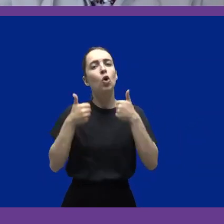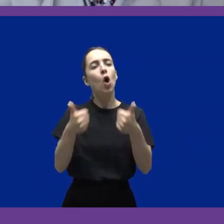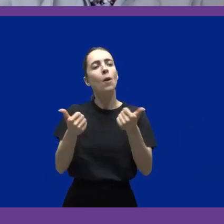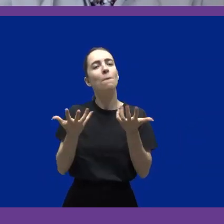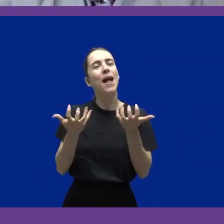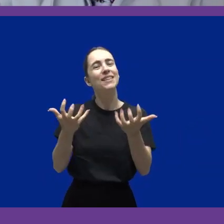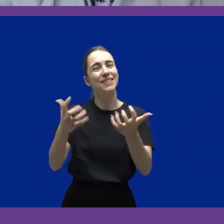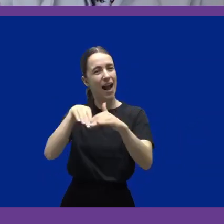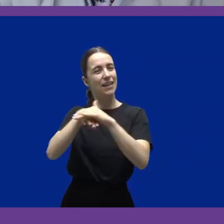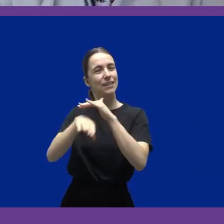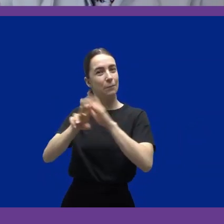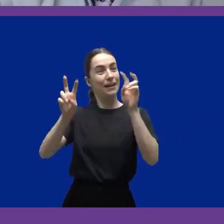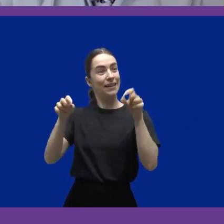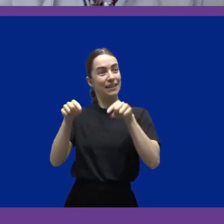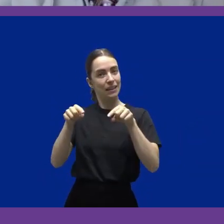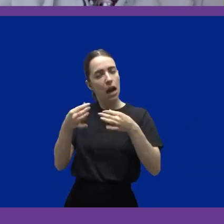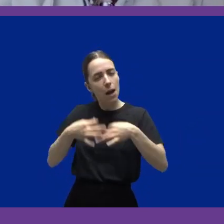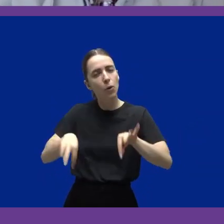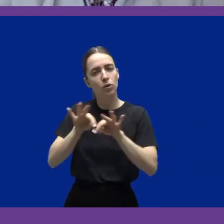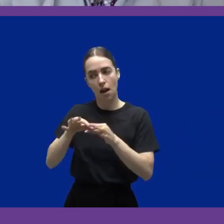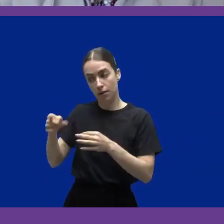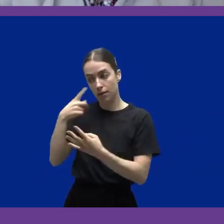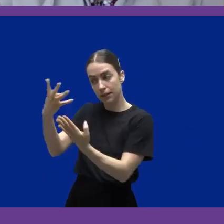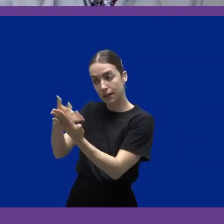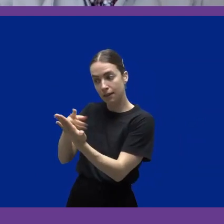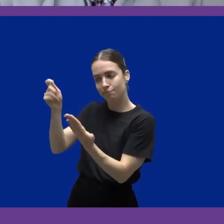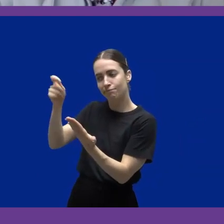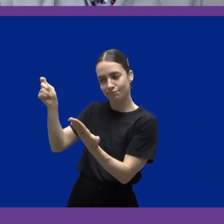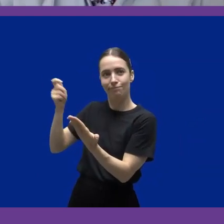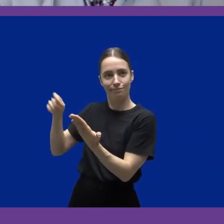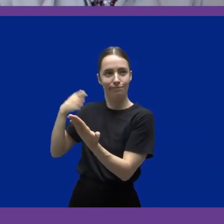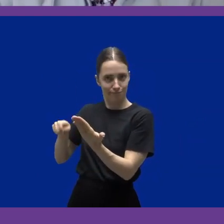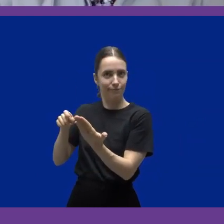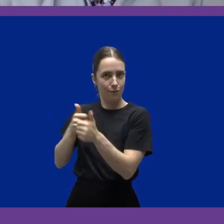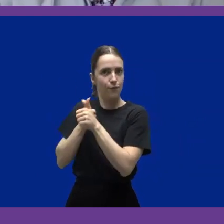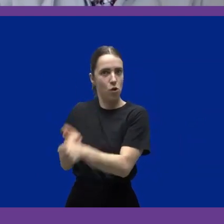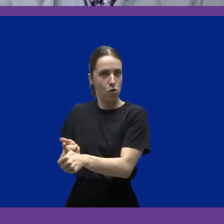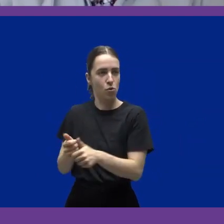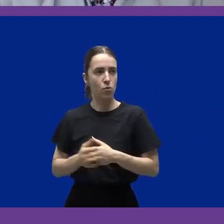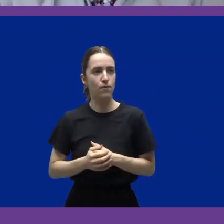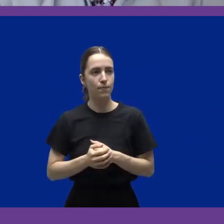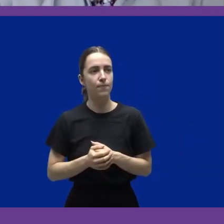Now, harmonized standards. Fernando will provide detailed information about